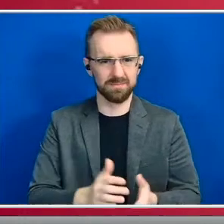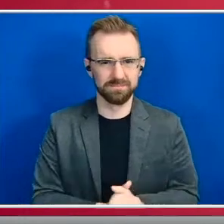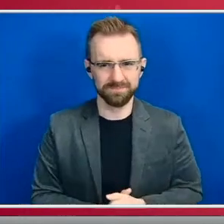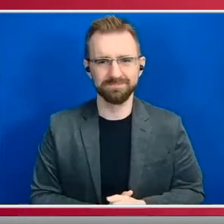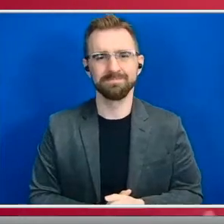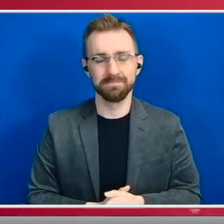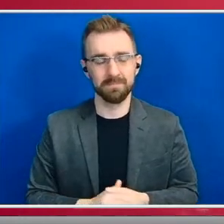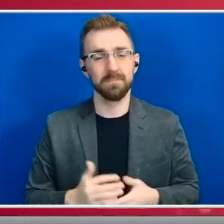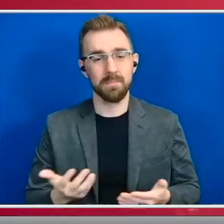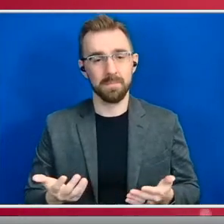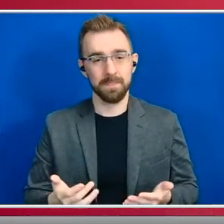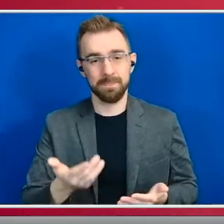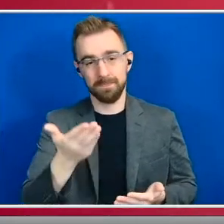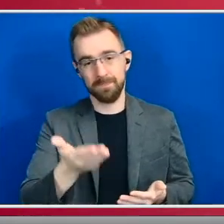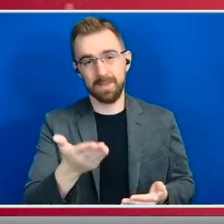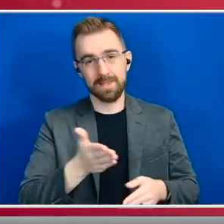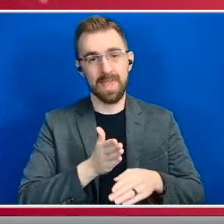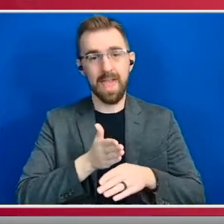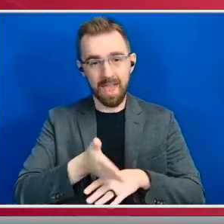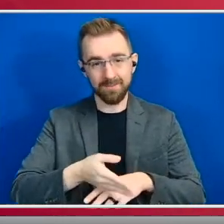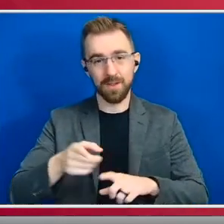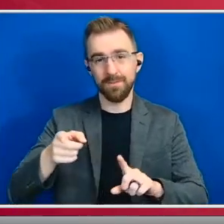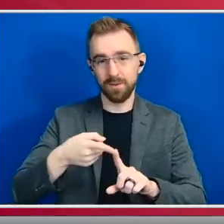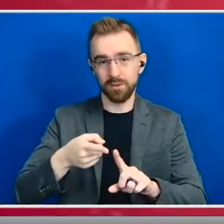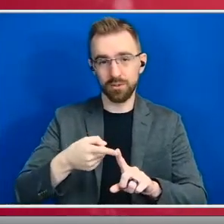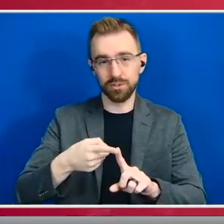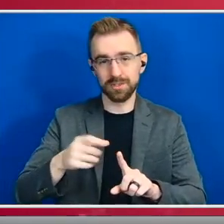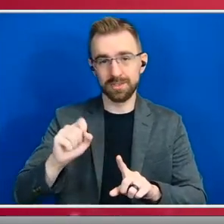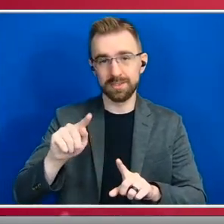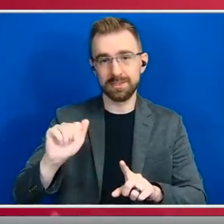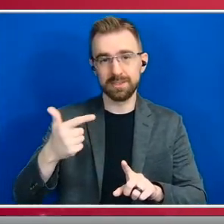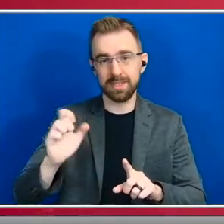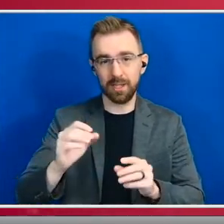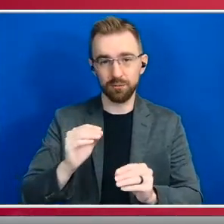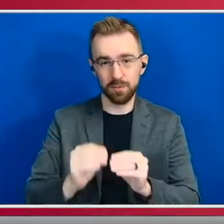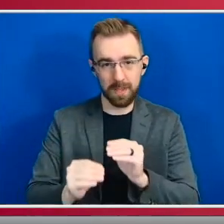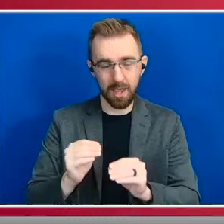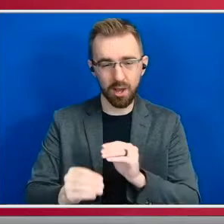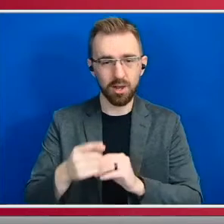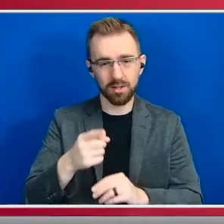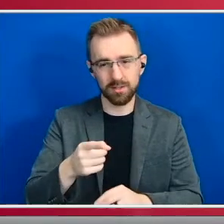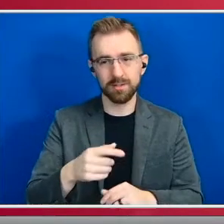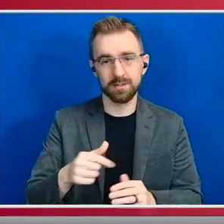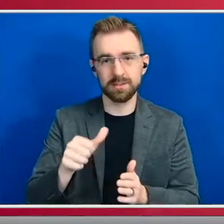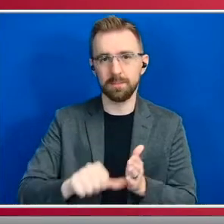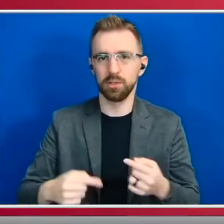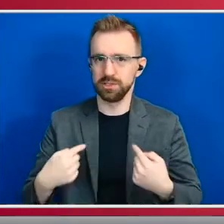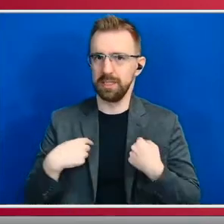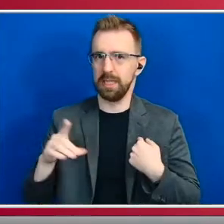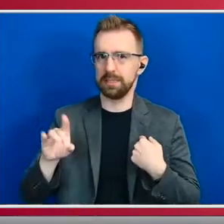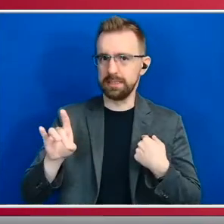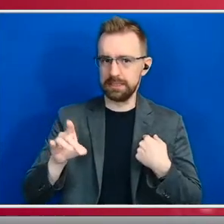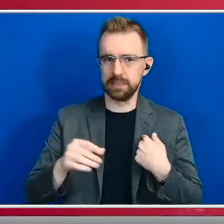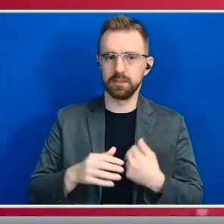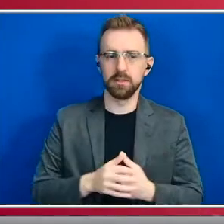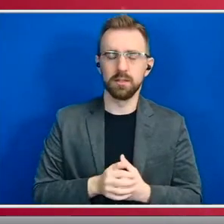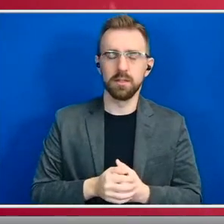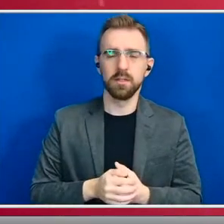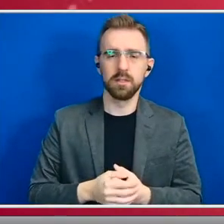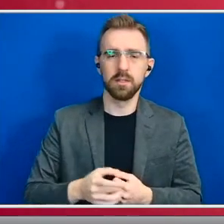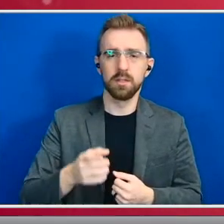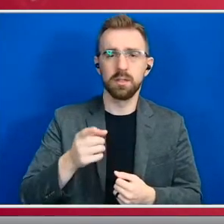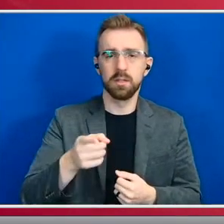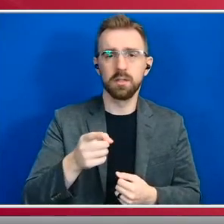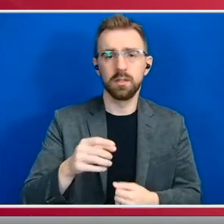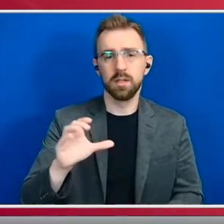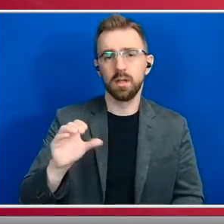Well, actually, this is after his first stage of repair. This is the operation I performed. So this is a coronal view.